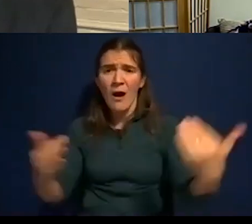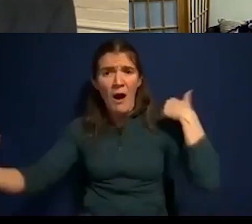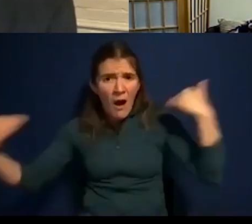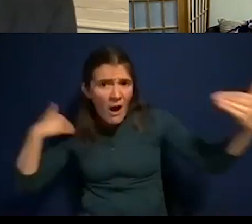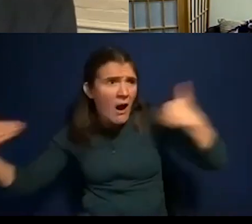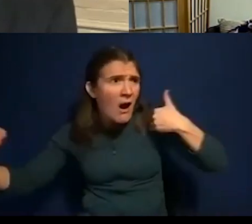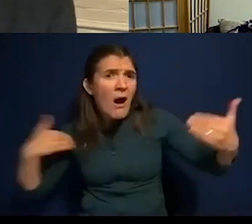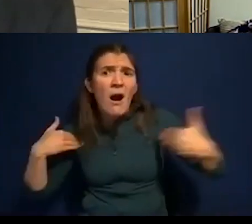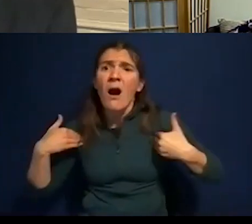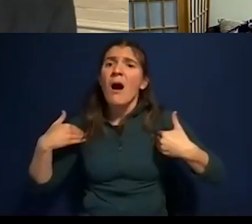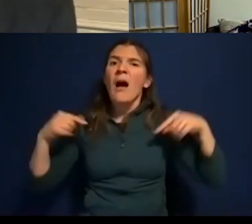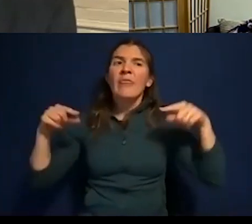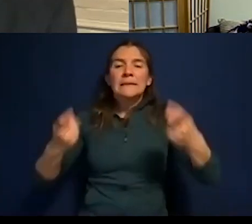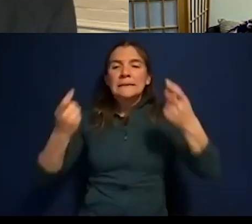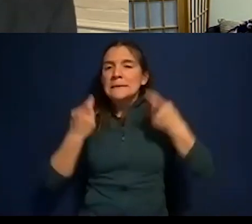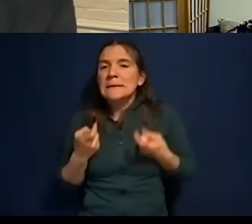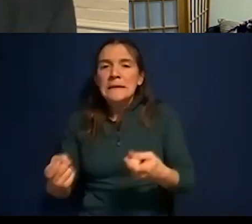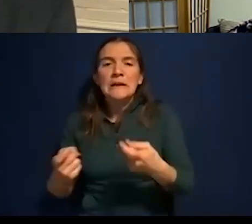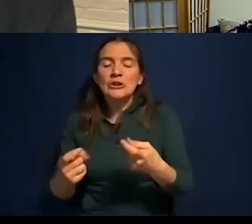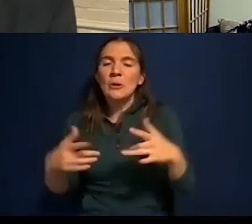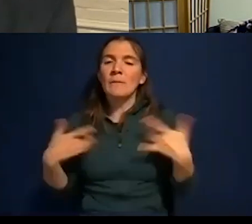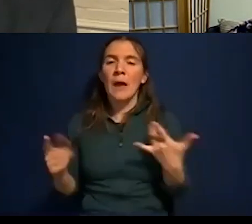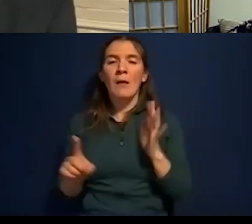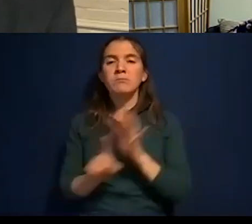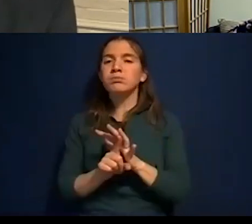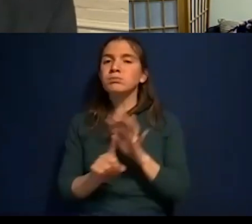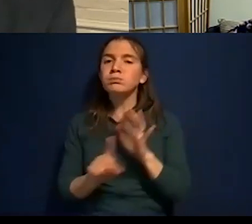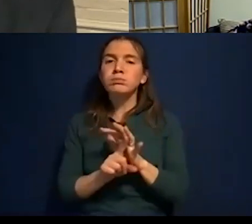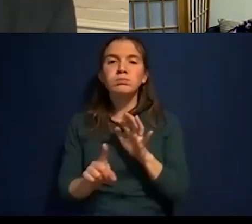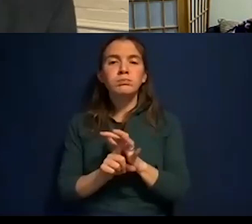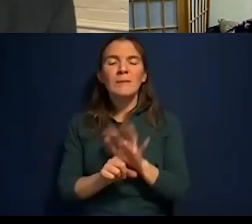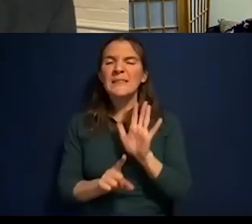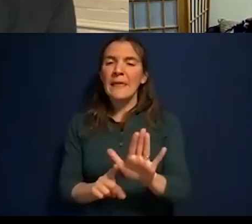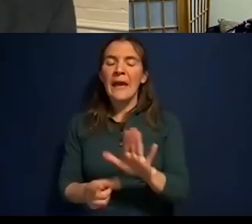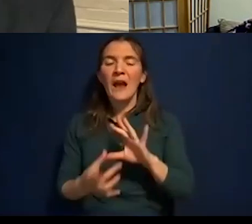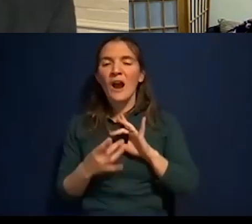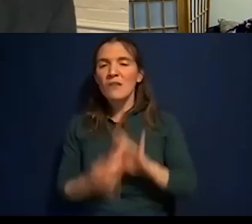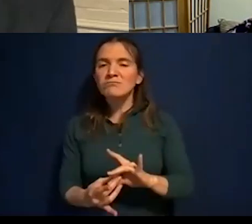whom this ski jump is a piece of their,